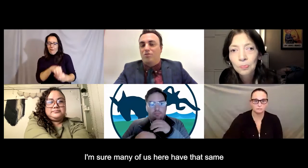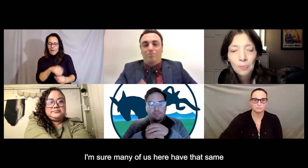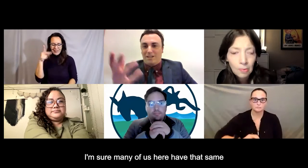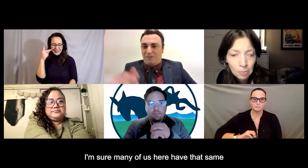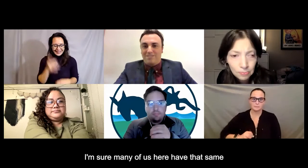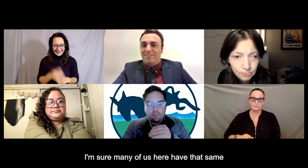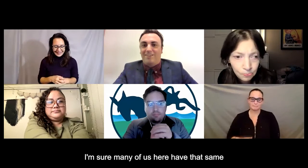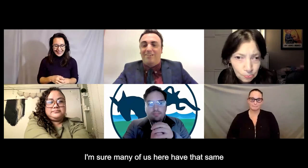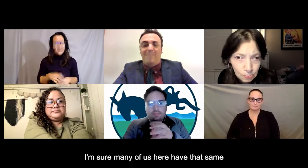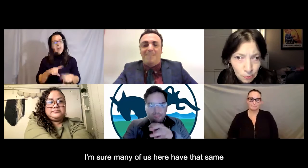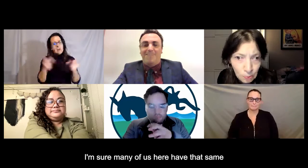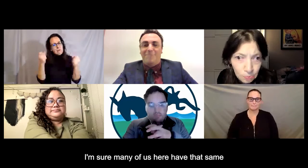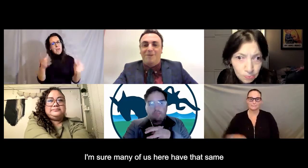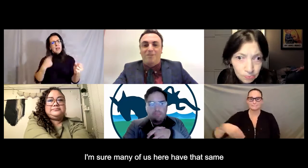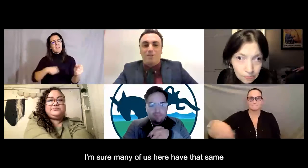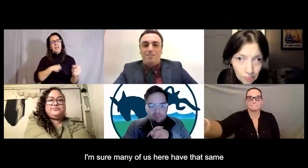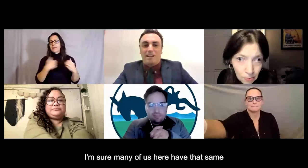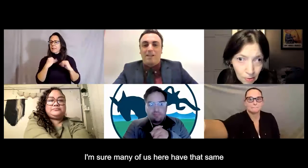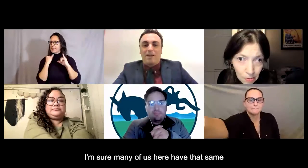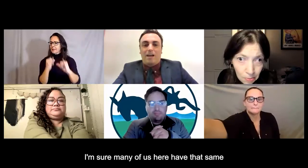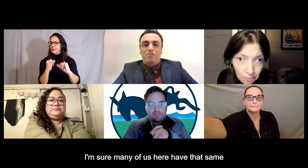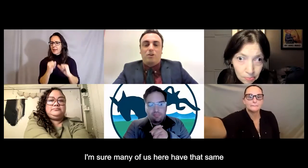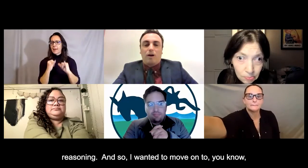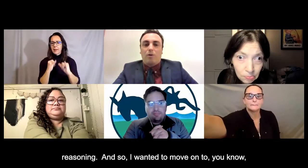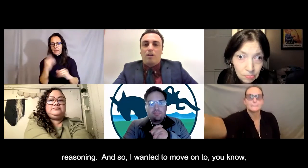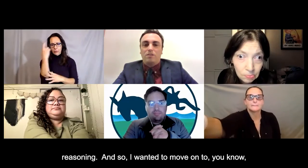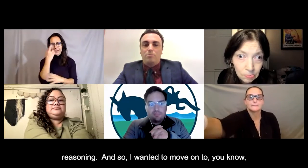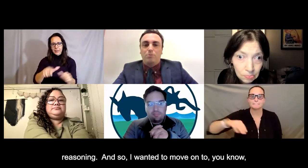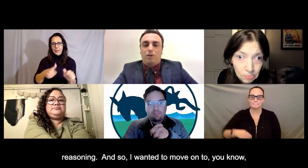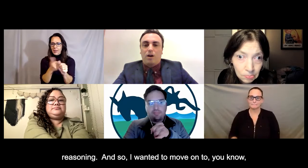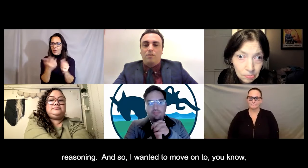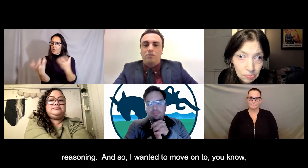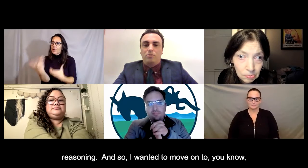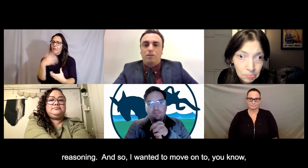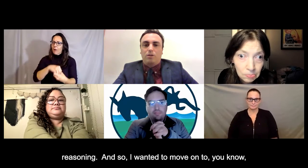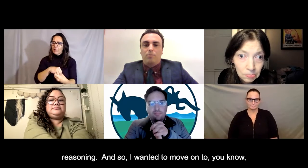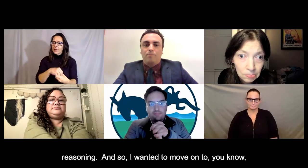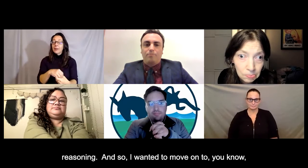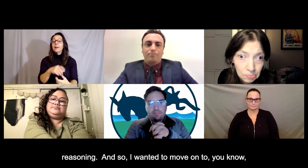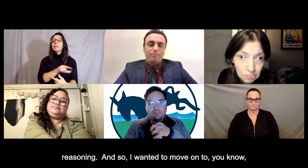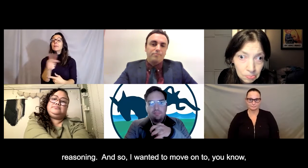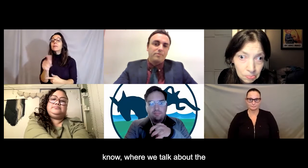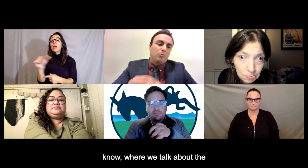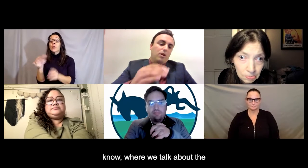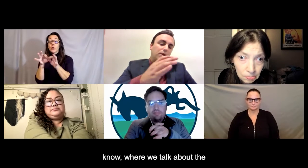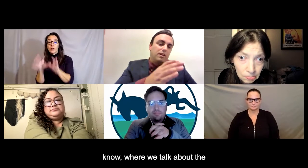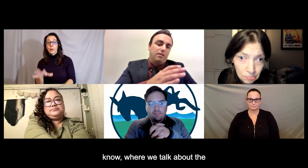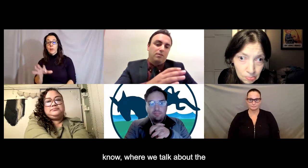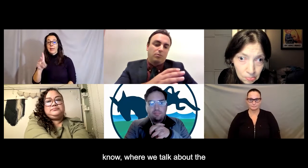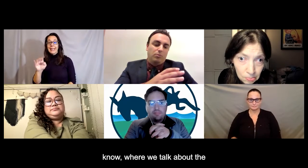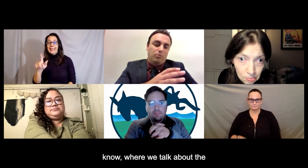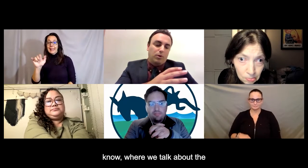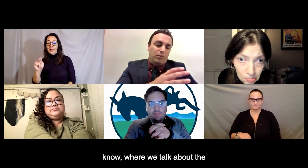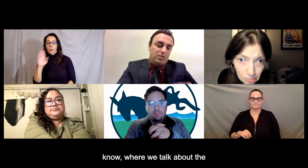And I'm sure many of us here have that same reasoning. And so I wanted to move on to, where